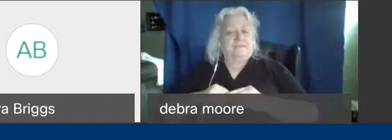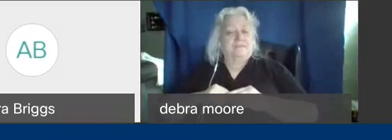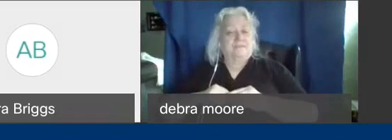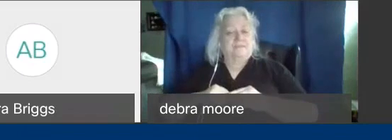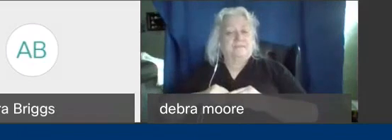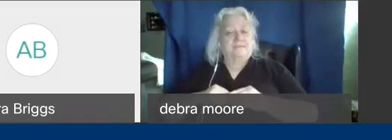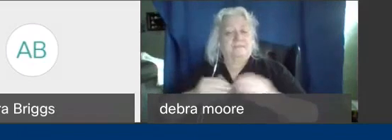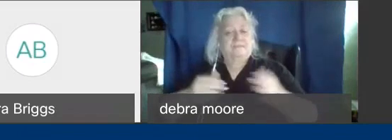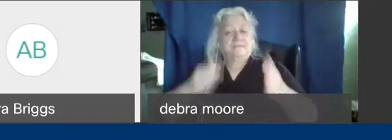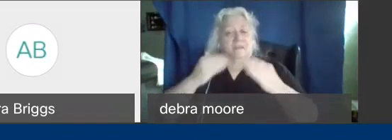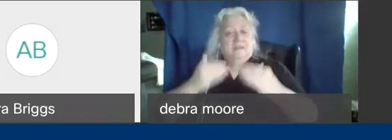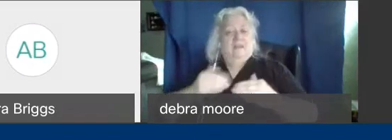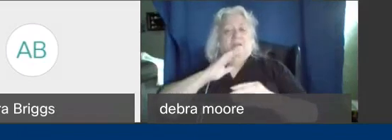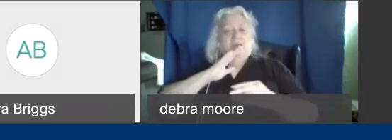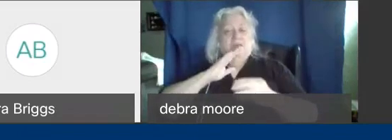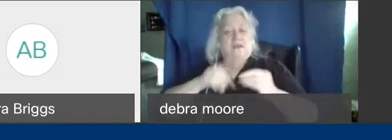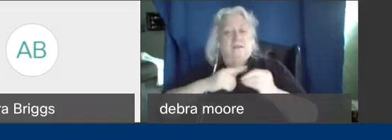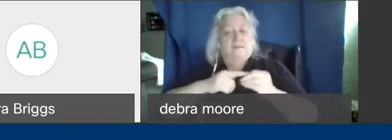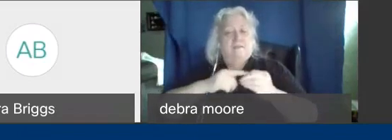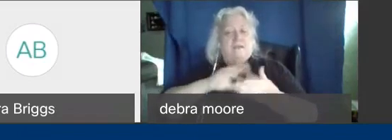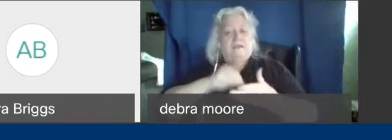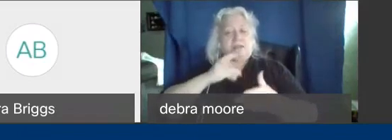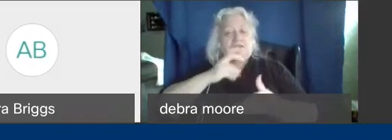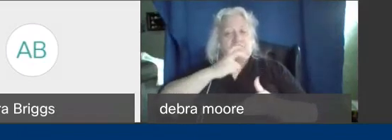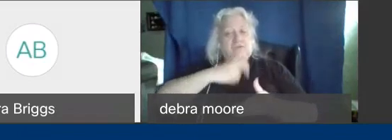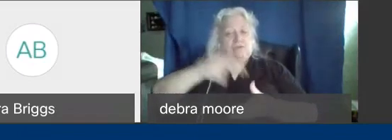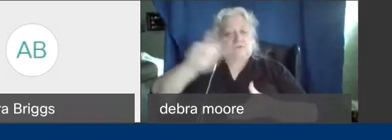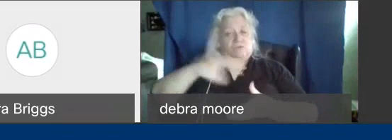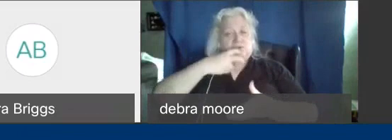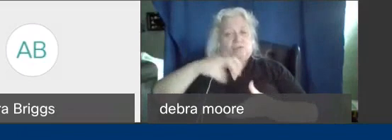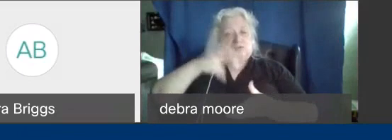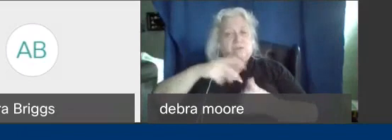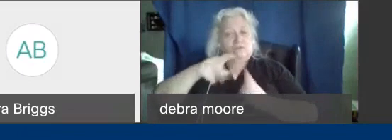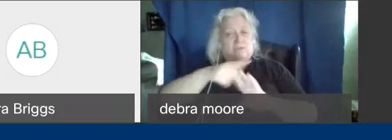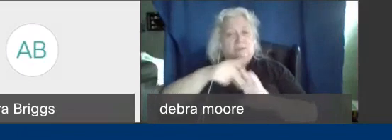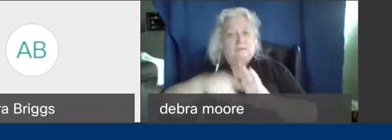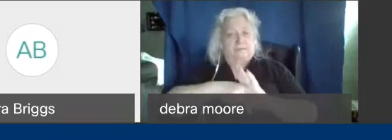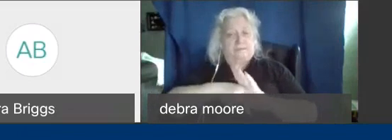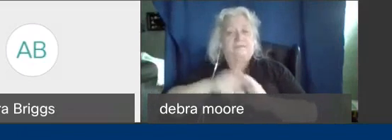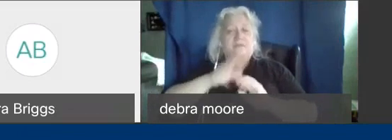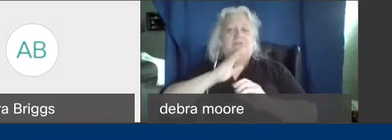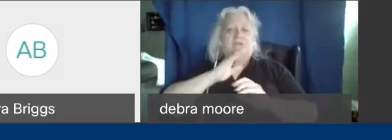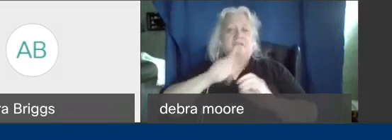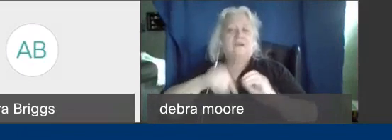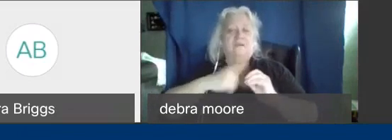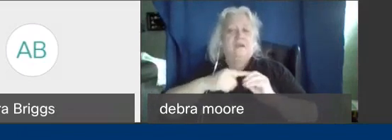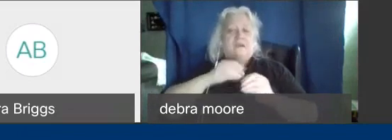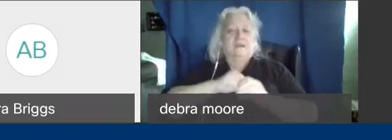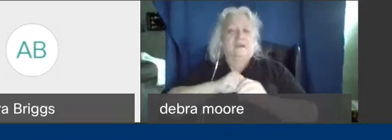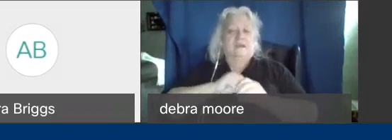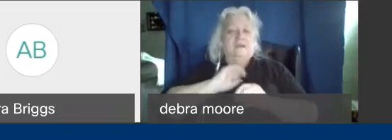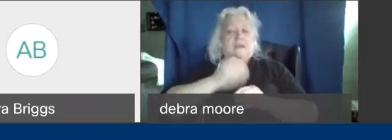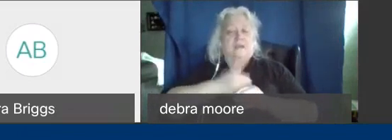So next, we're going to briefly touch on student travel policies and procedures. As we've mentioned in our RSO town hall this